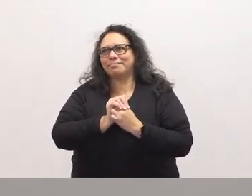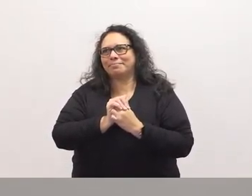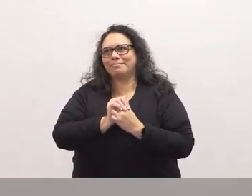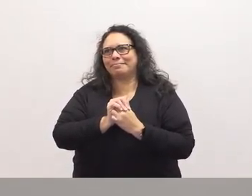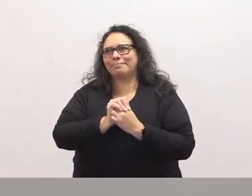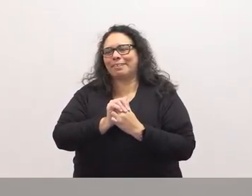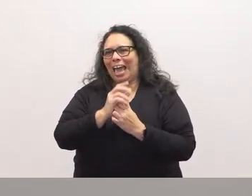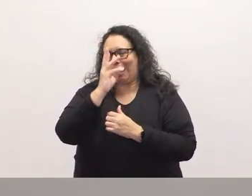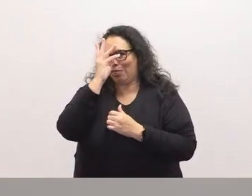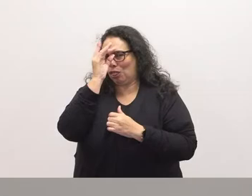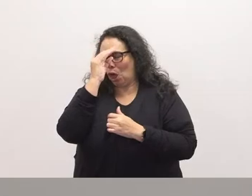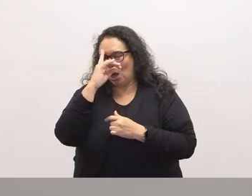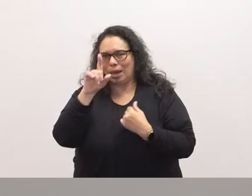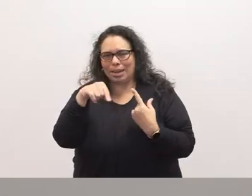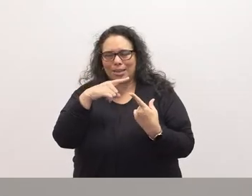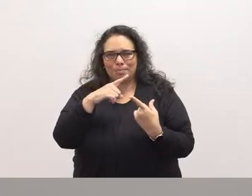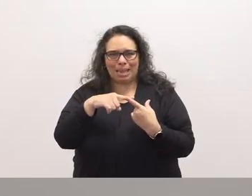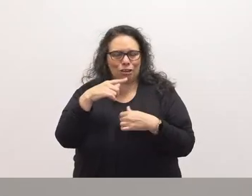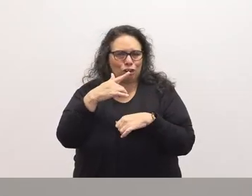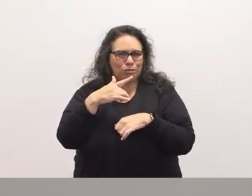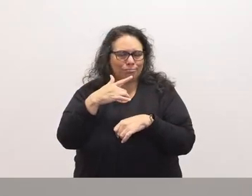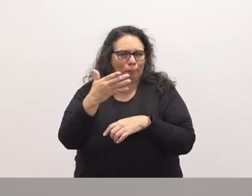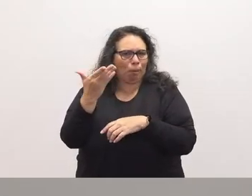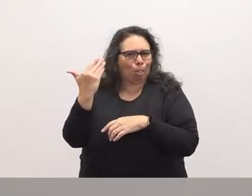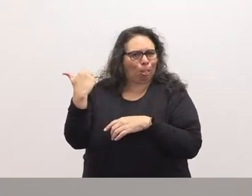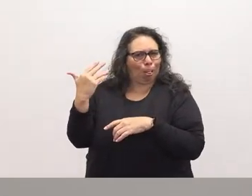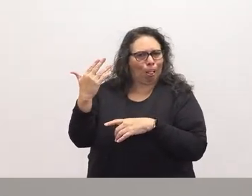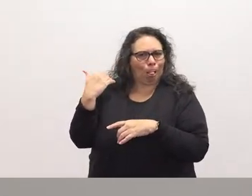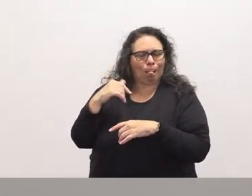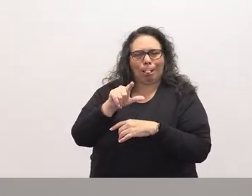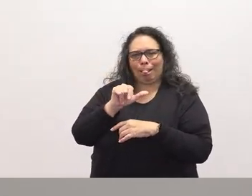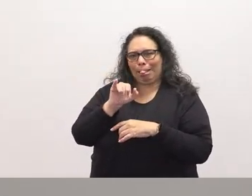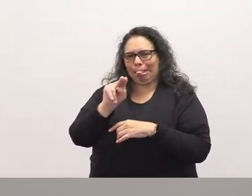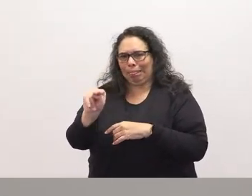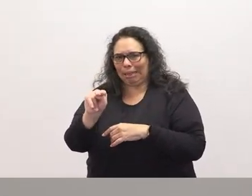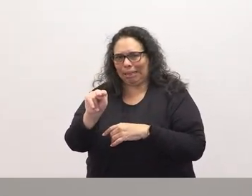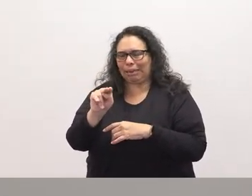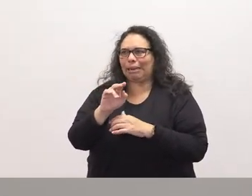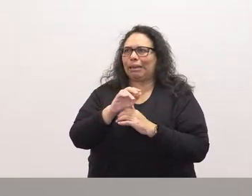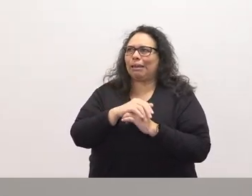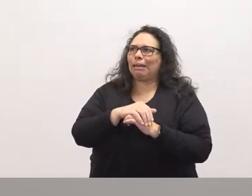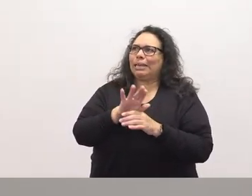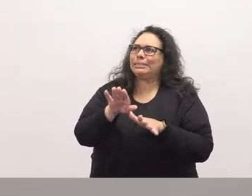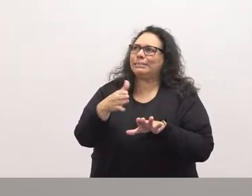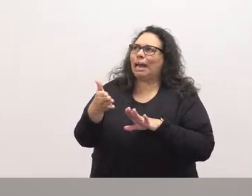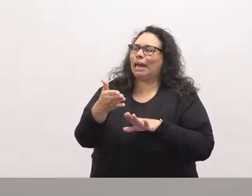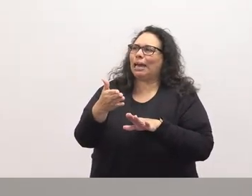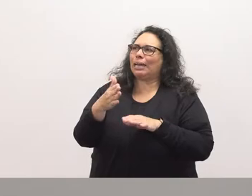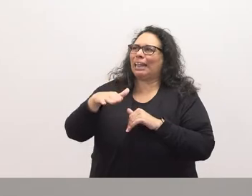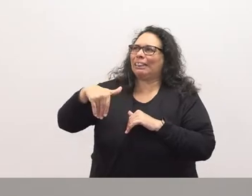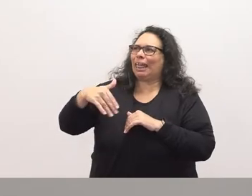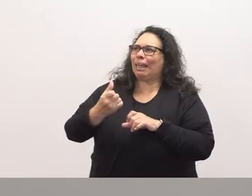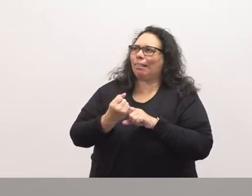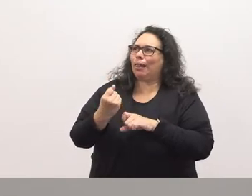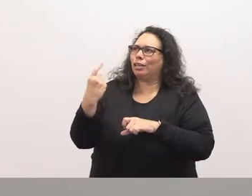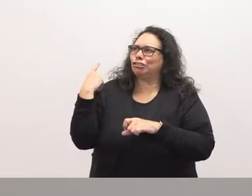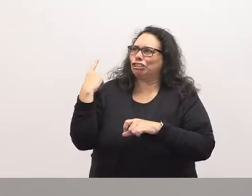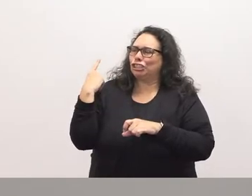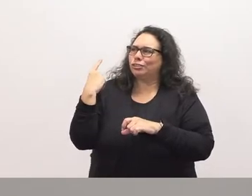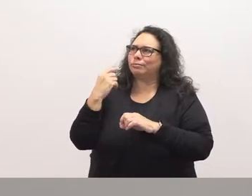I thought about this earlier. Staunton Lind died late last year.